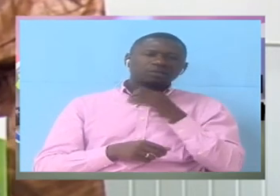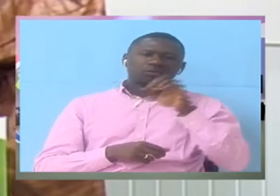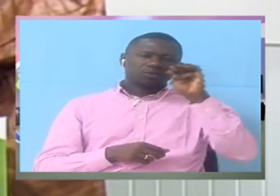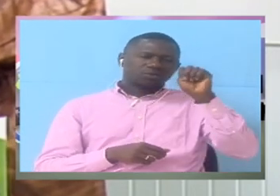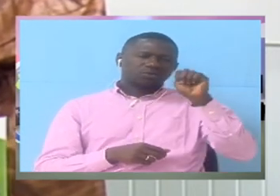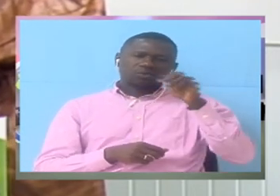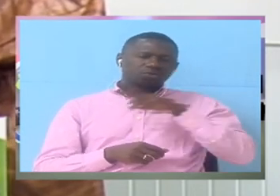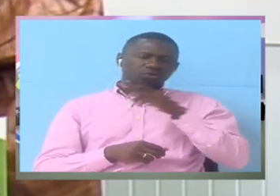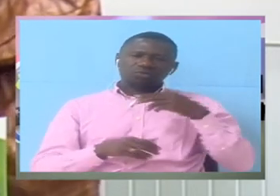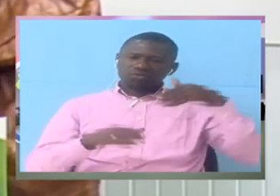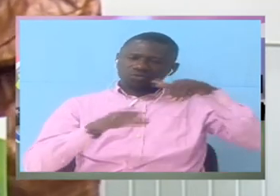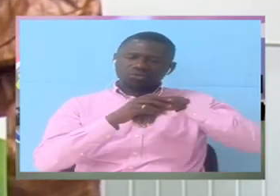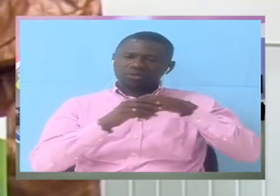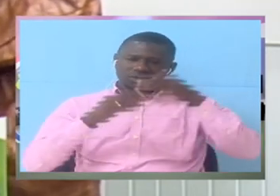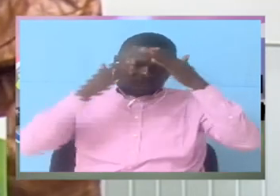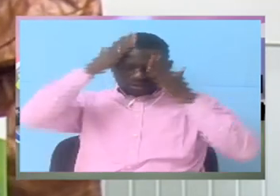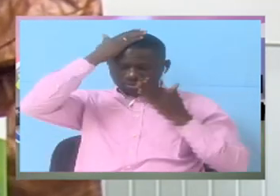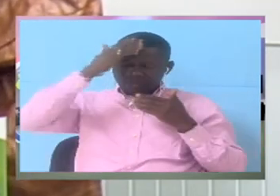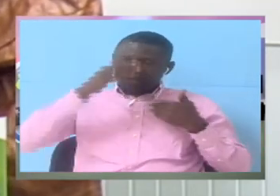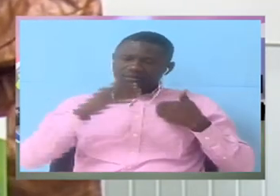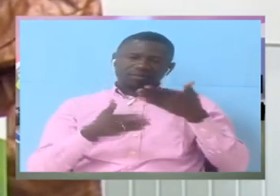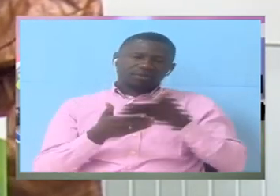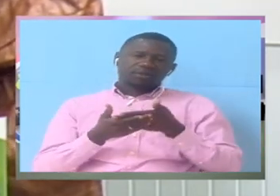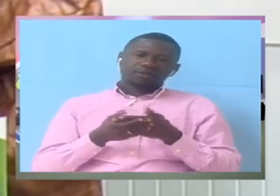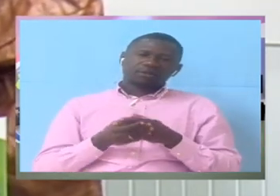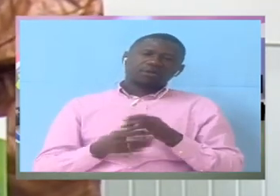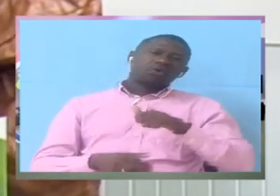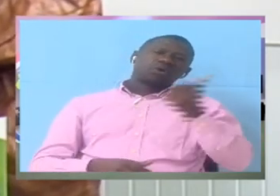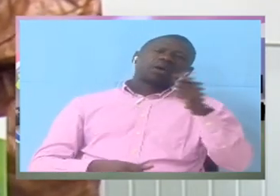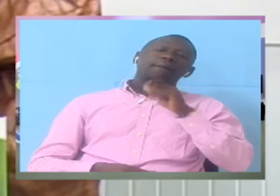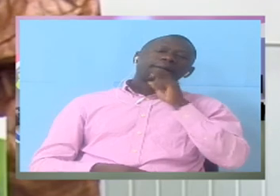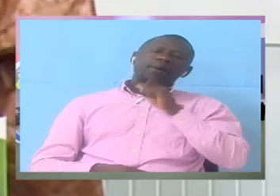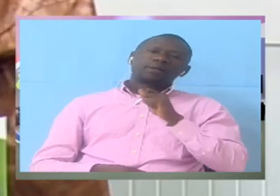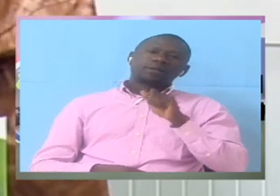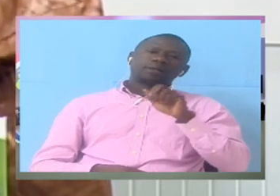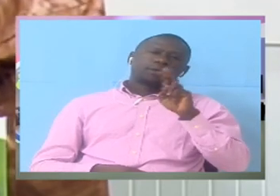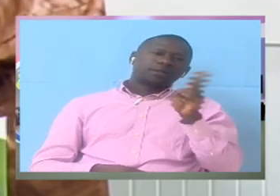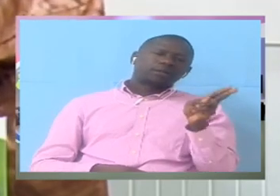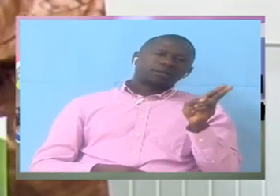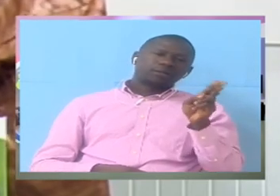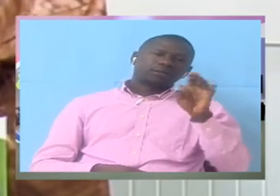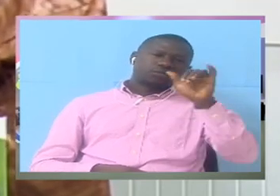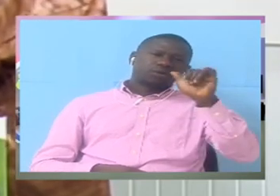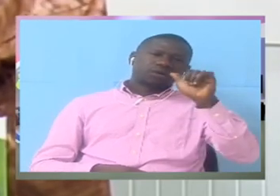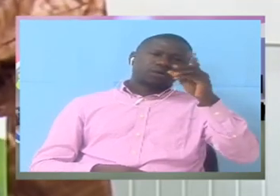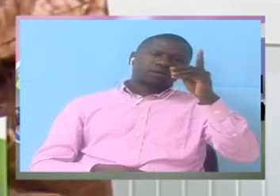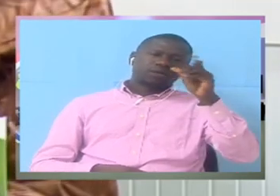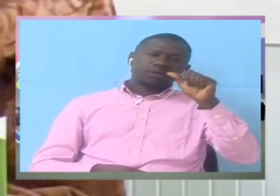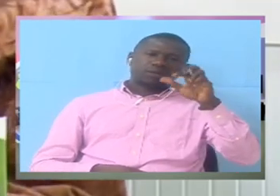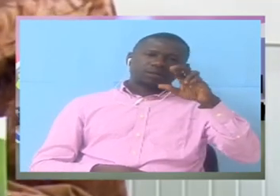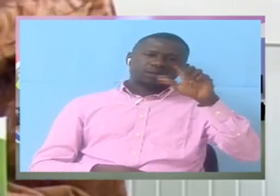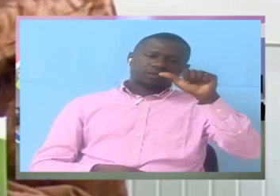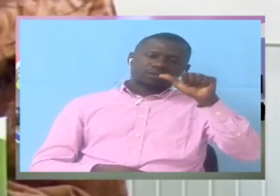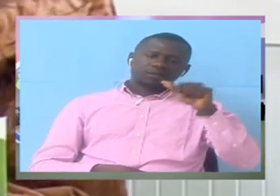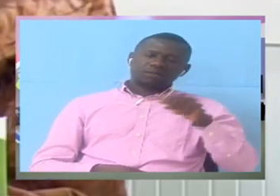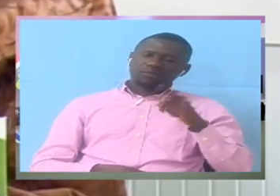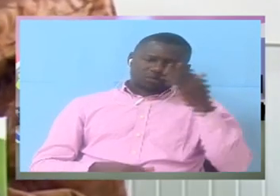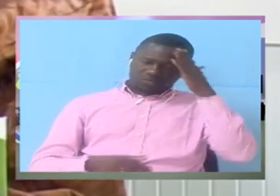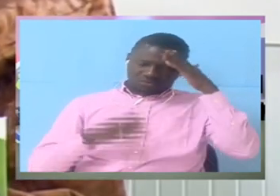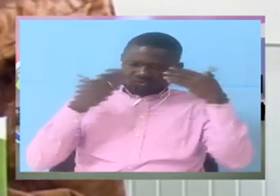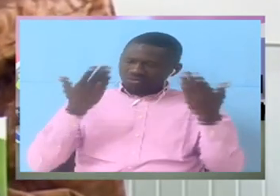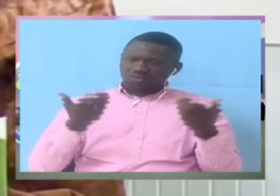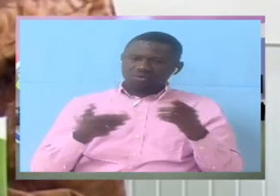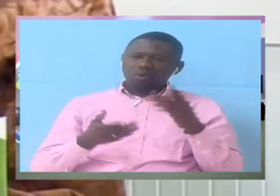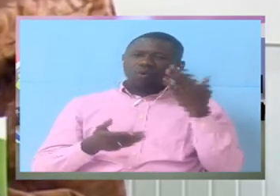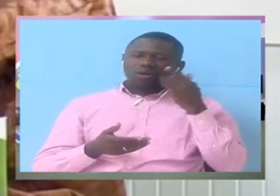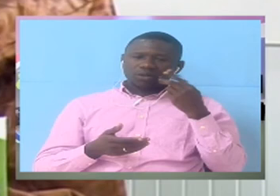Edward didn't join the army in my presence. The other man Malo Kafanya di Haidara. Haidara. Mamo fanalo. I don't know him. Kabringele natalo in Liberia. When